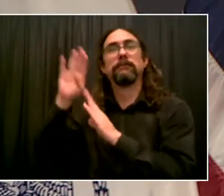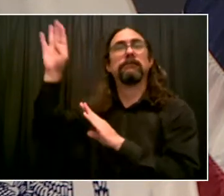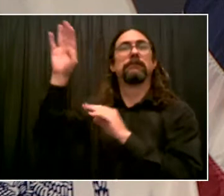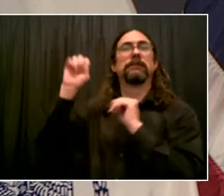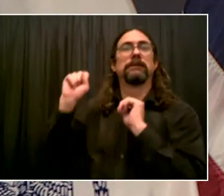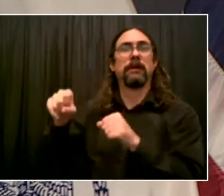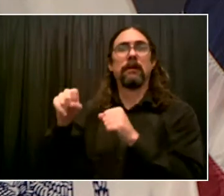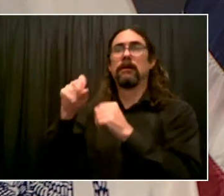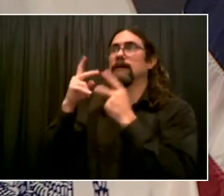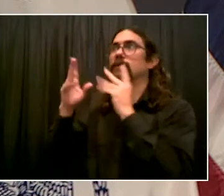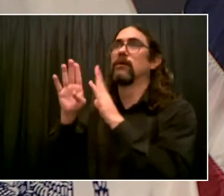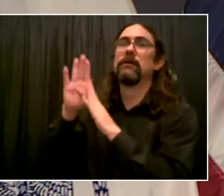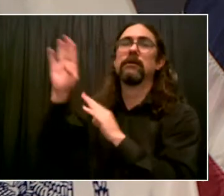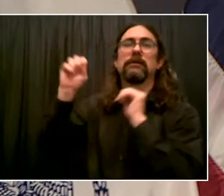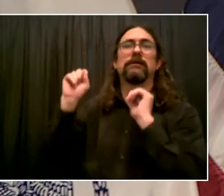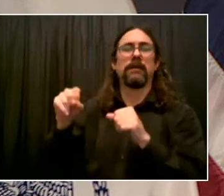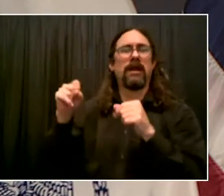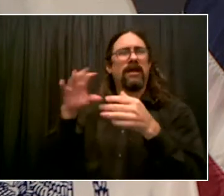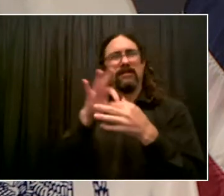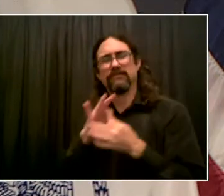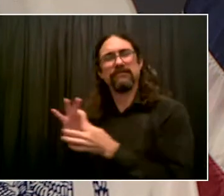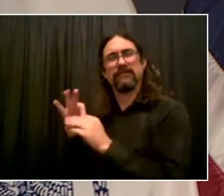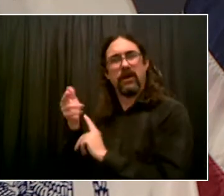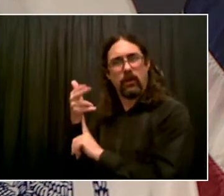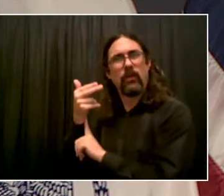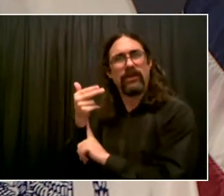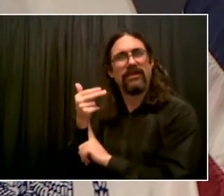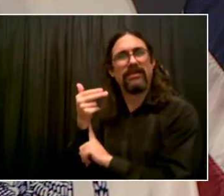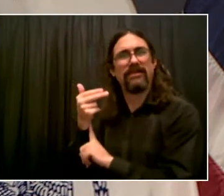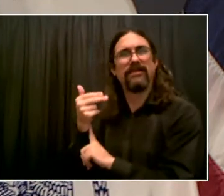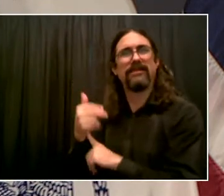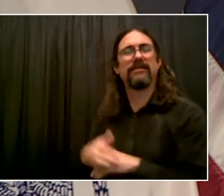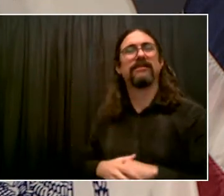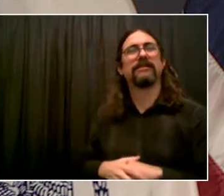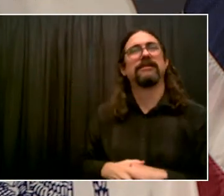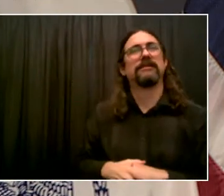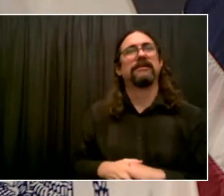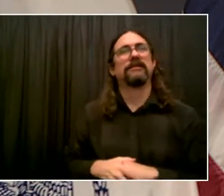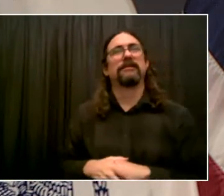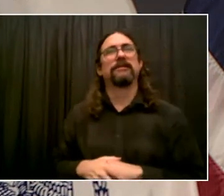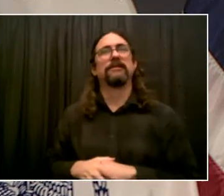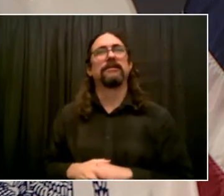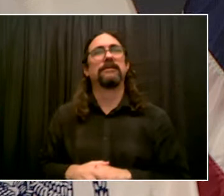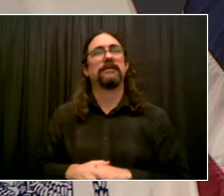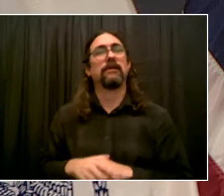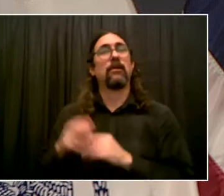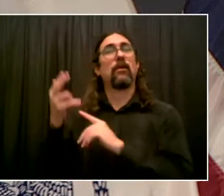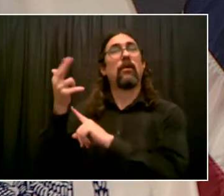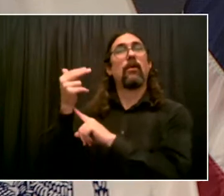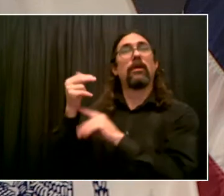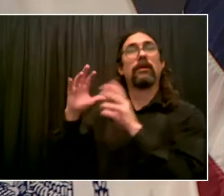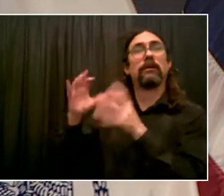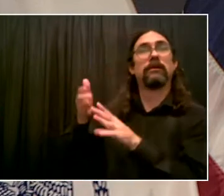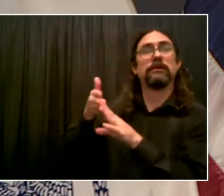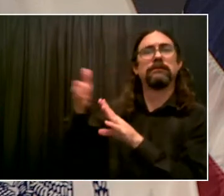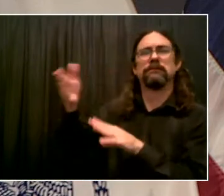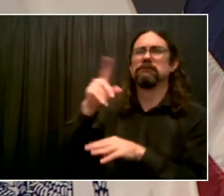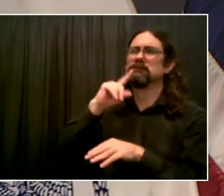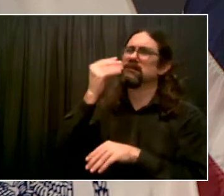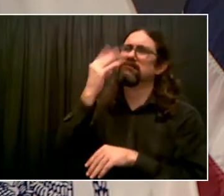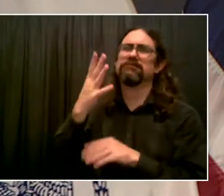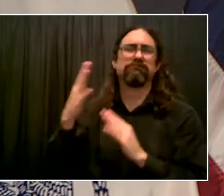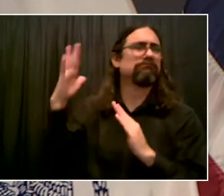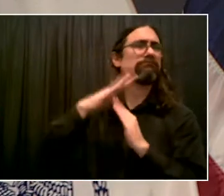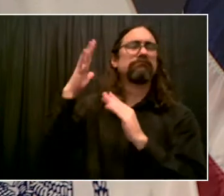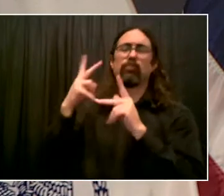you very clearly, this is one of the industry's hardest hit of any industry. That's just factual. But we got to support working people first